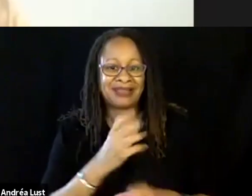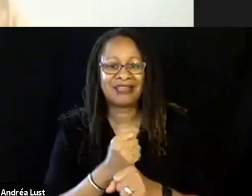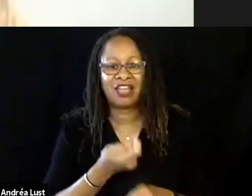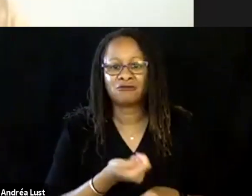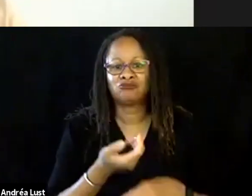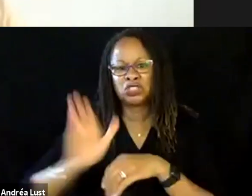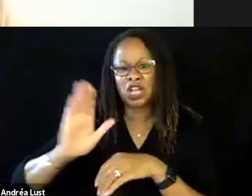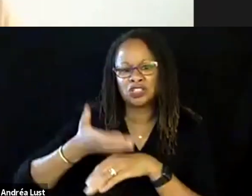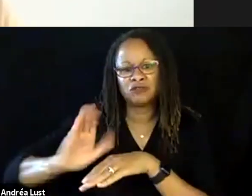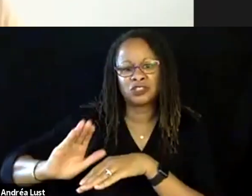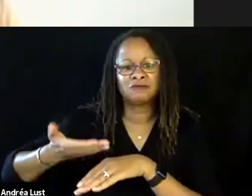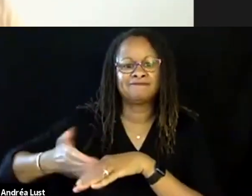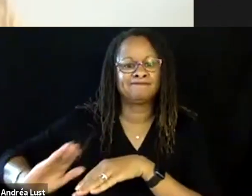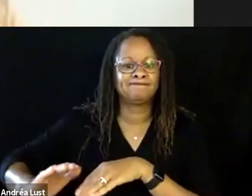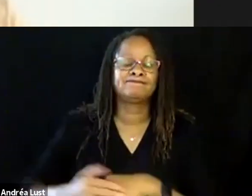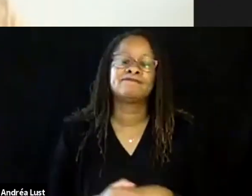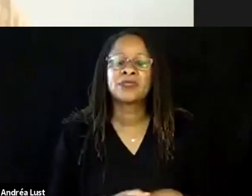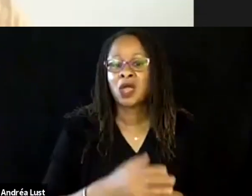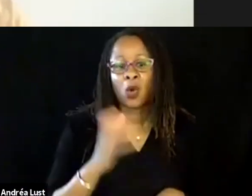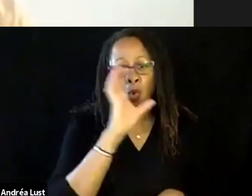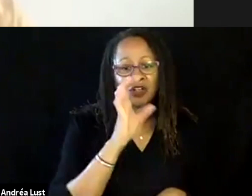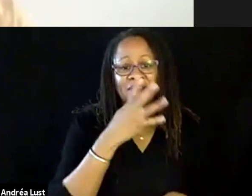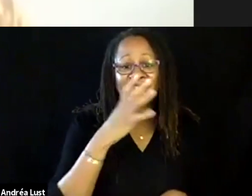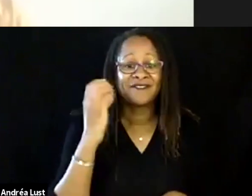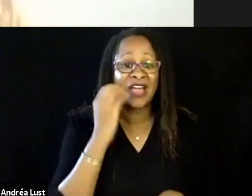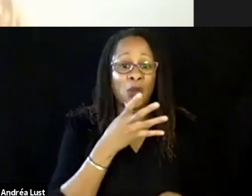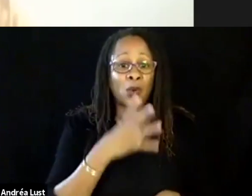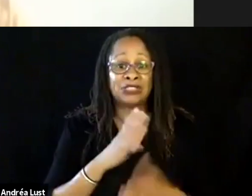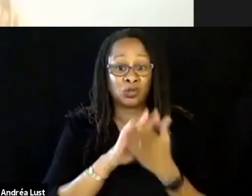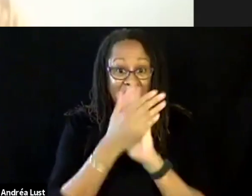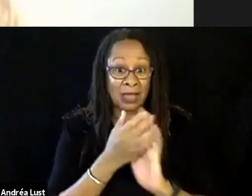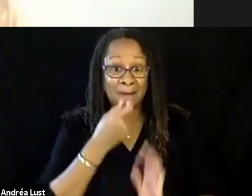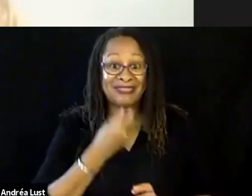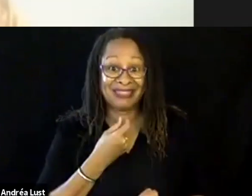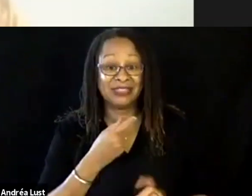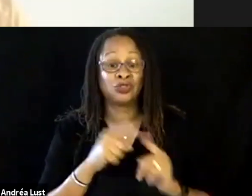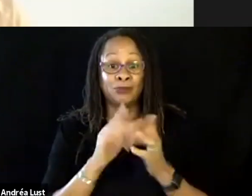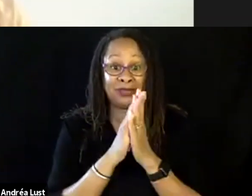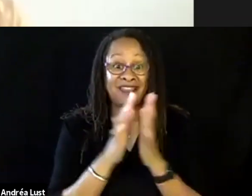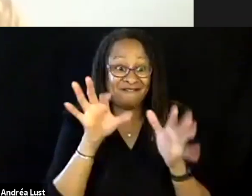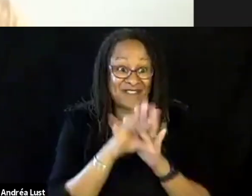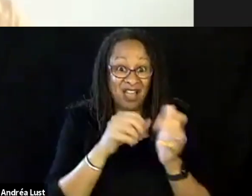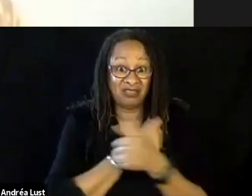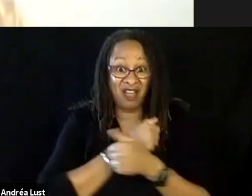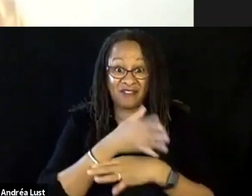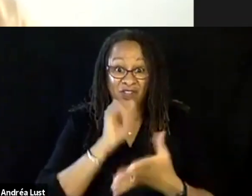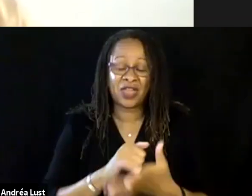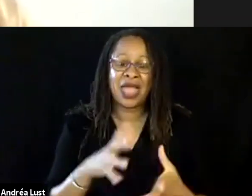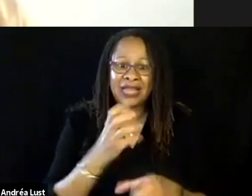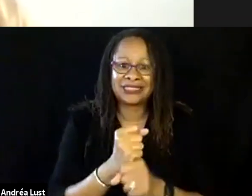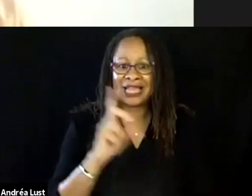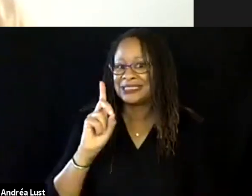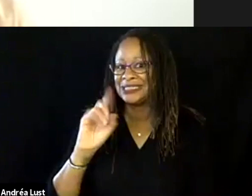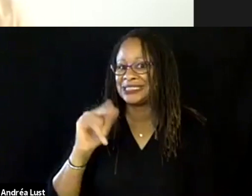rejected, watching fat women do everything in their power to become thin women so they could be loved, and to get dignity. I